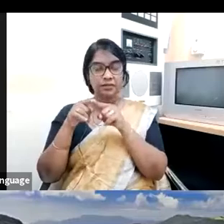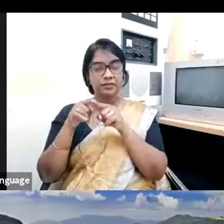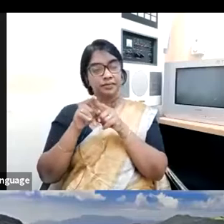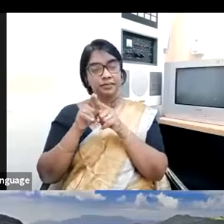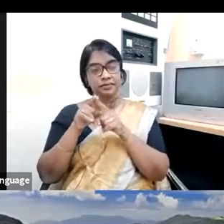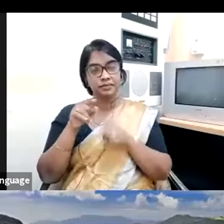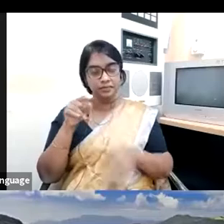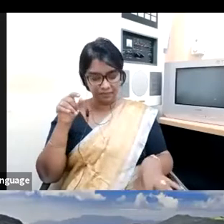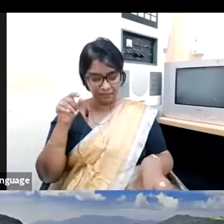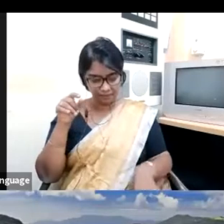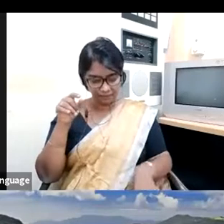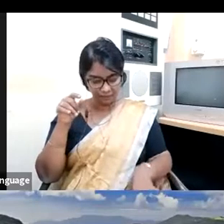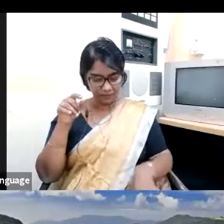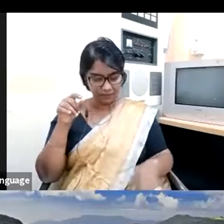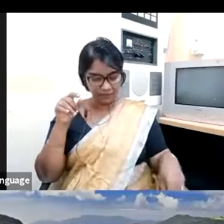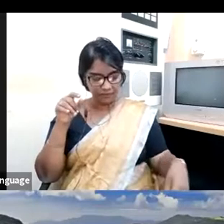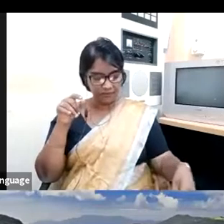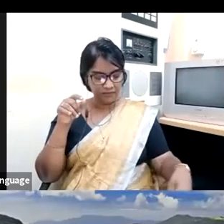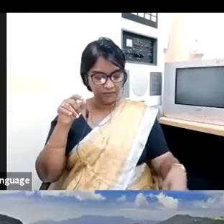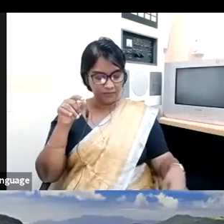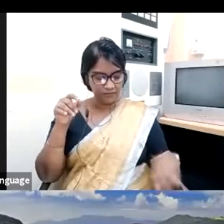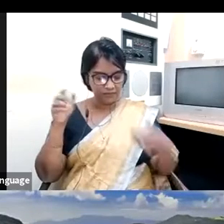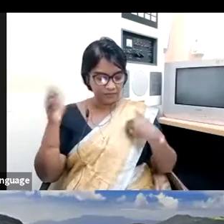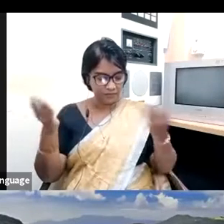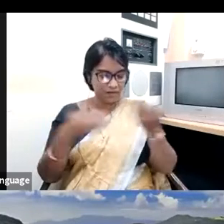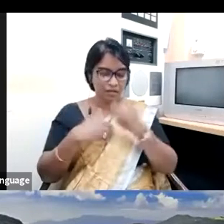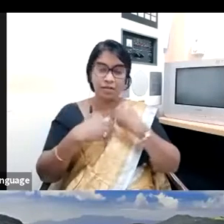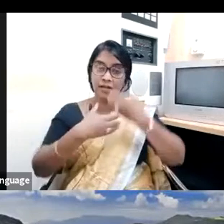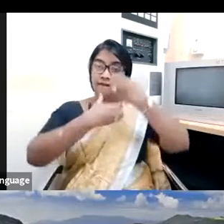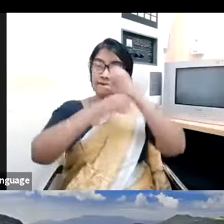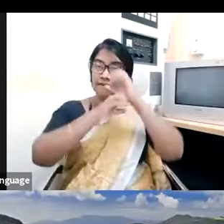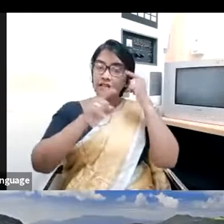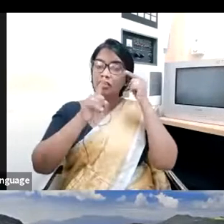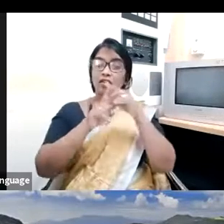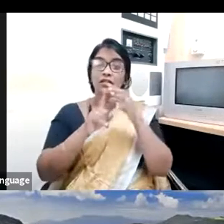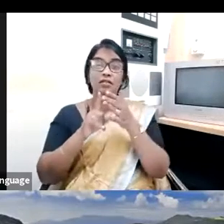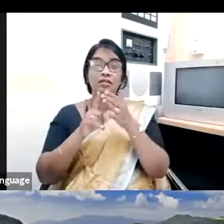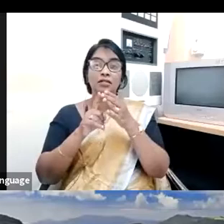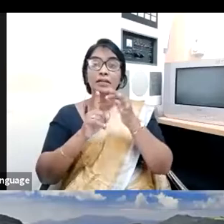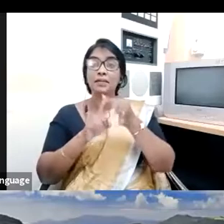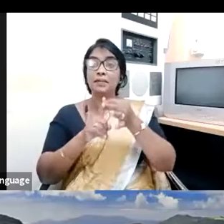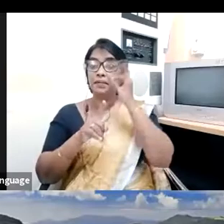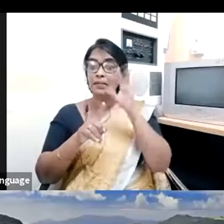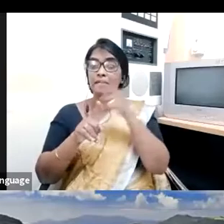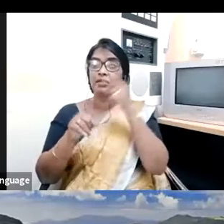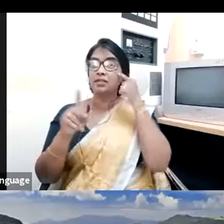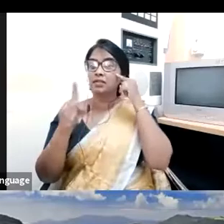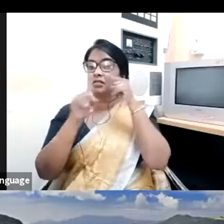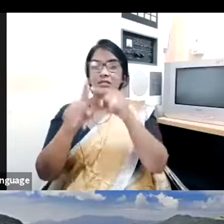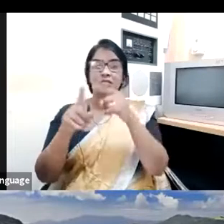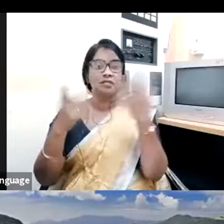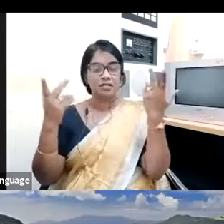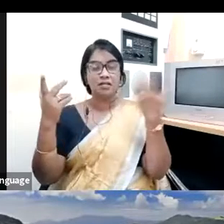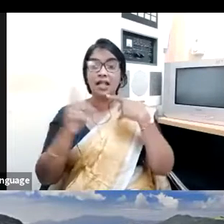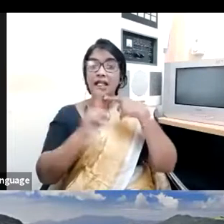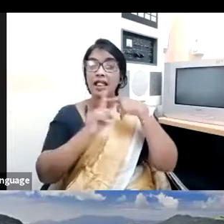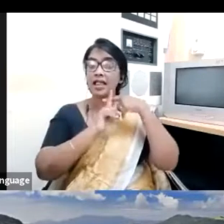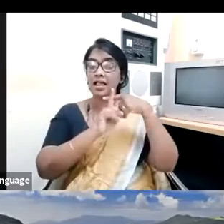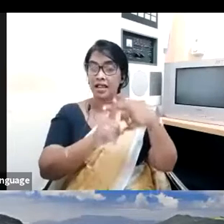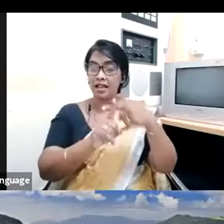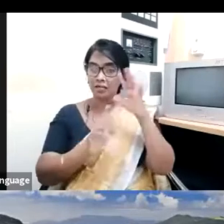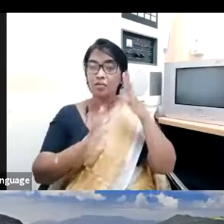president. Otherwise, he wouldn't have wanted to go for this target. The goal that every company on the planet should be focused